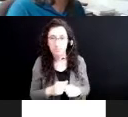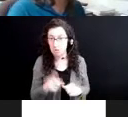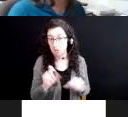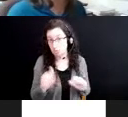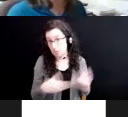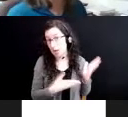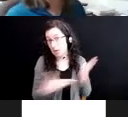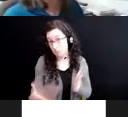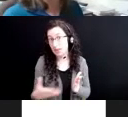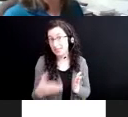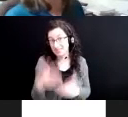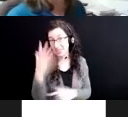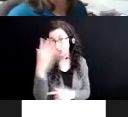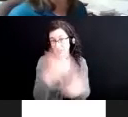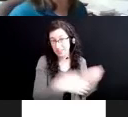it provides value.